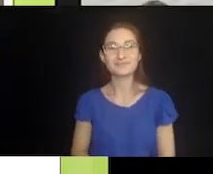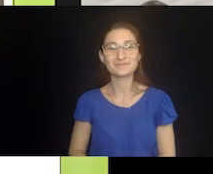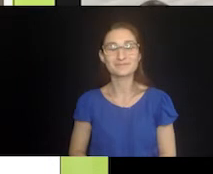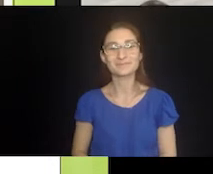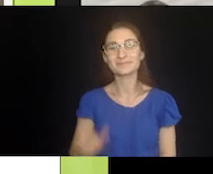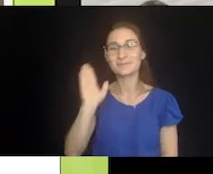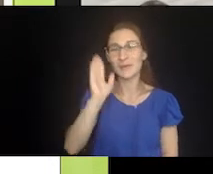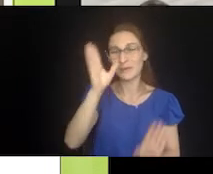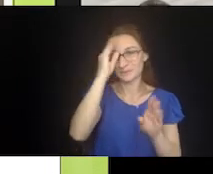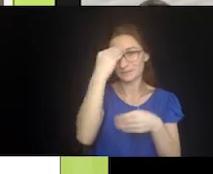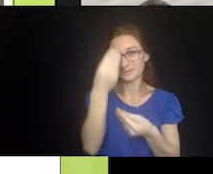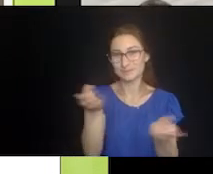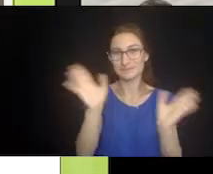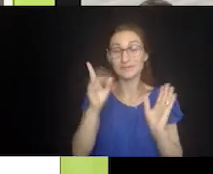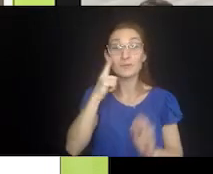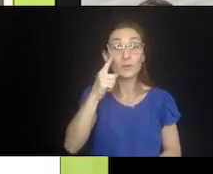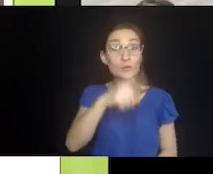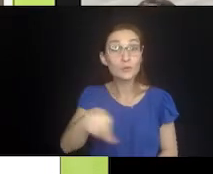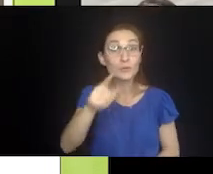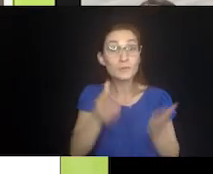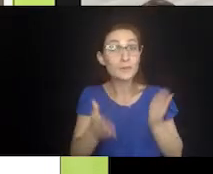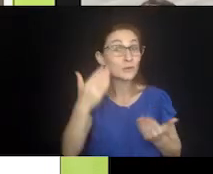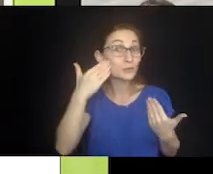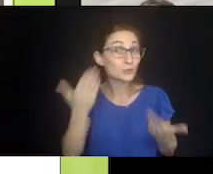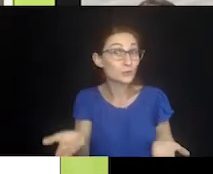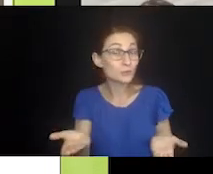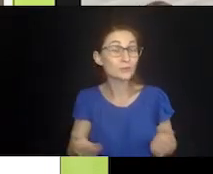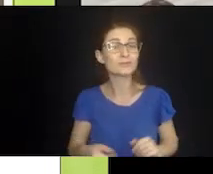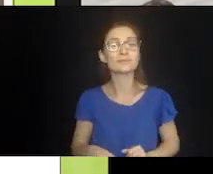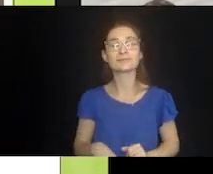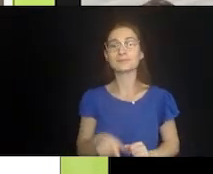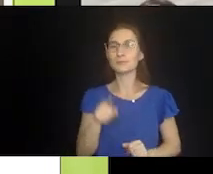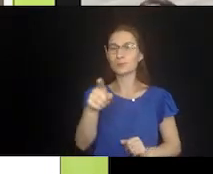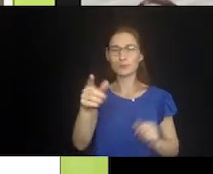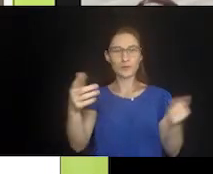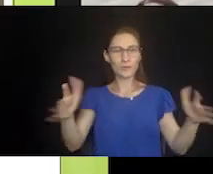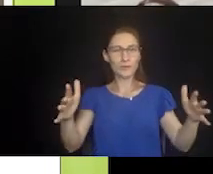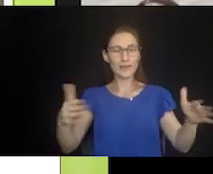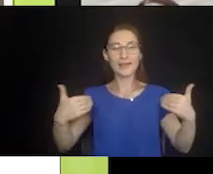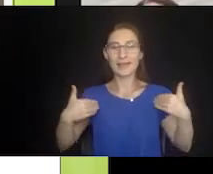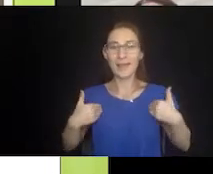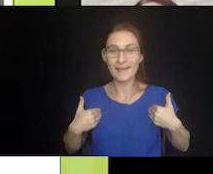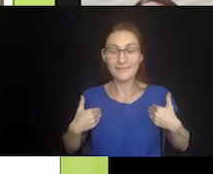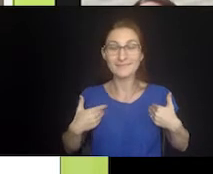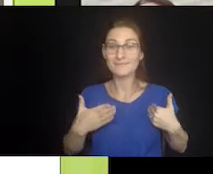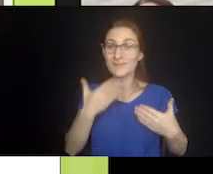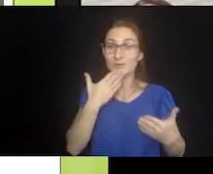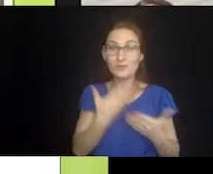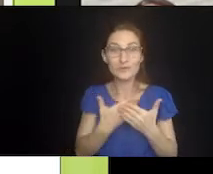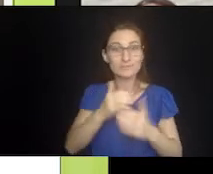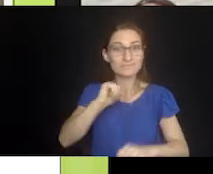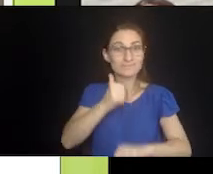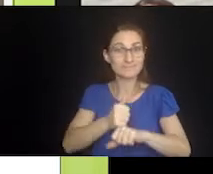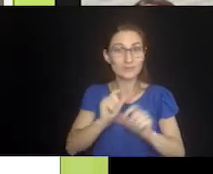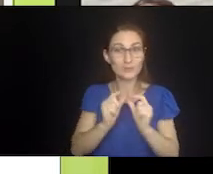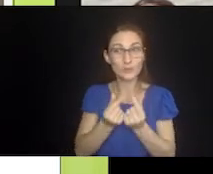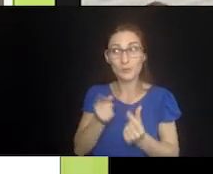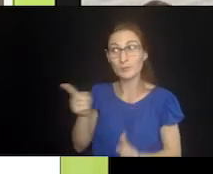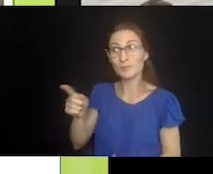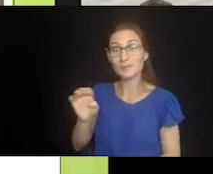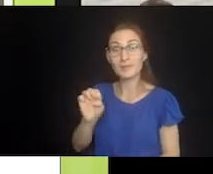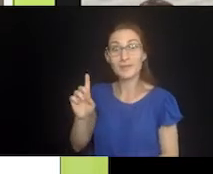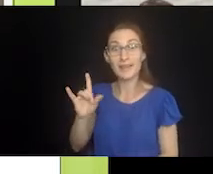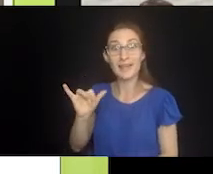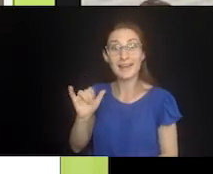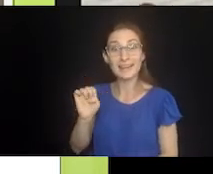Awesome. And I'm just gonna say this for people that don't know, you already have a well-established group